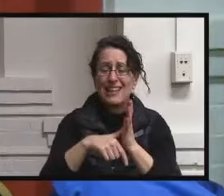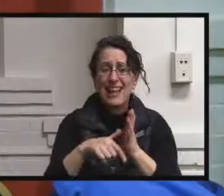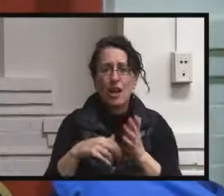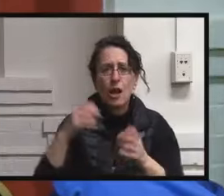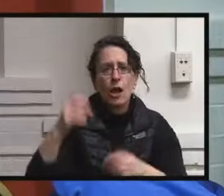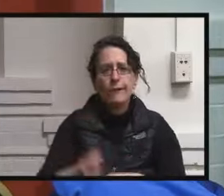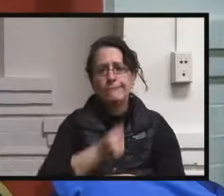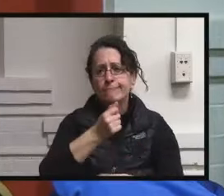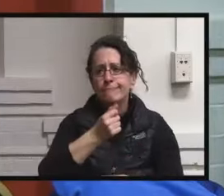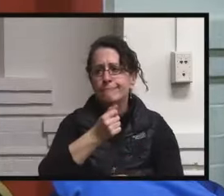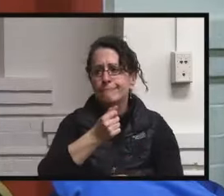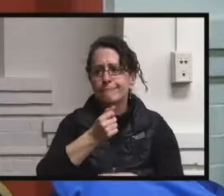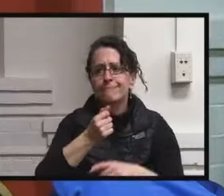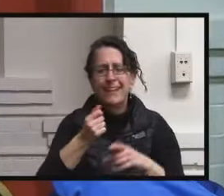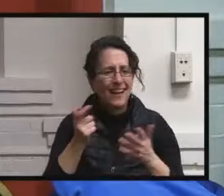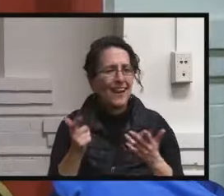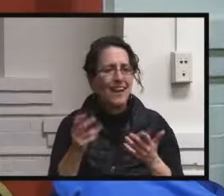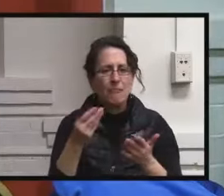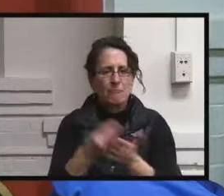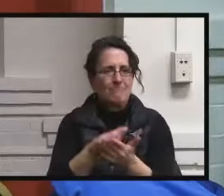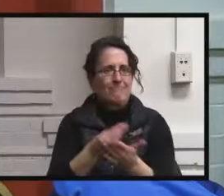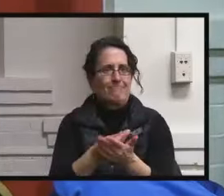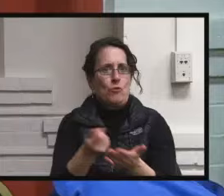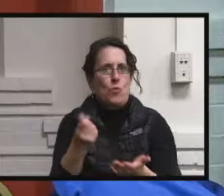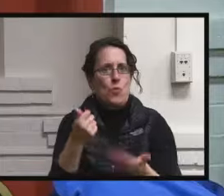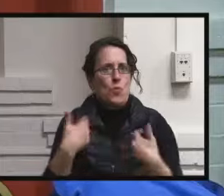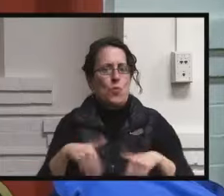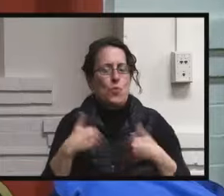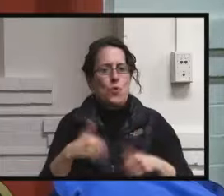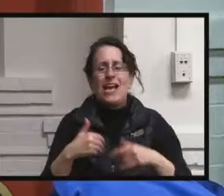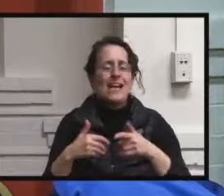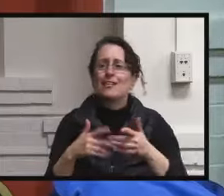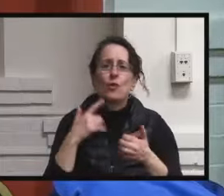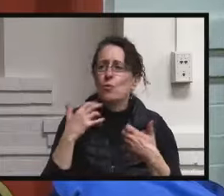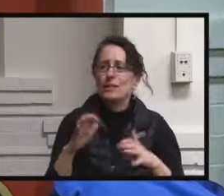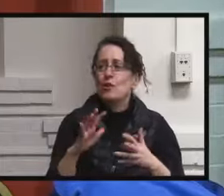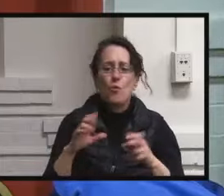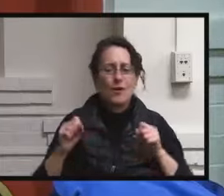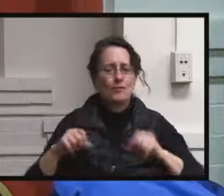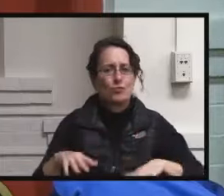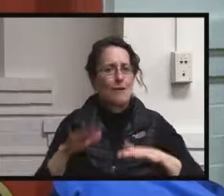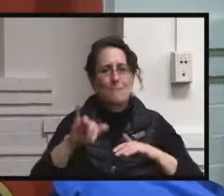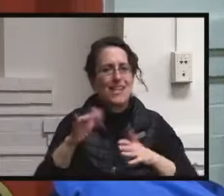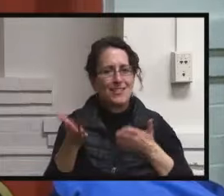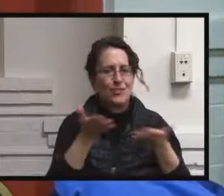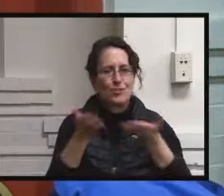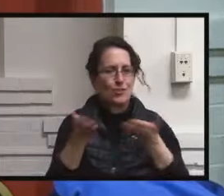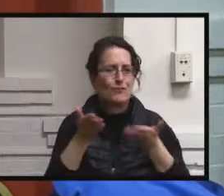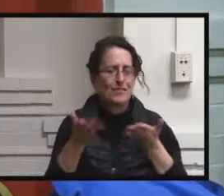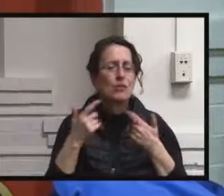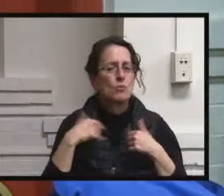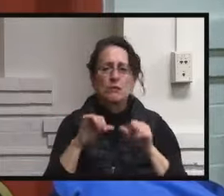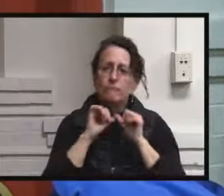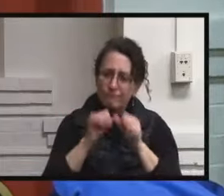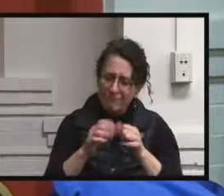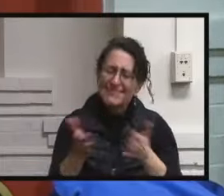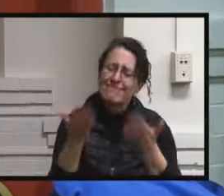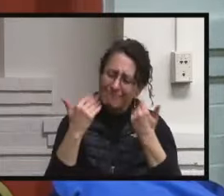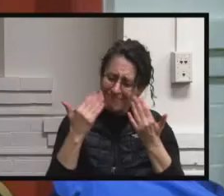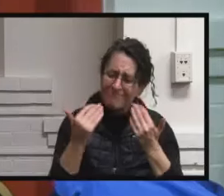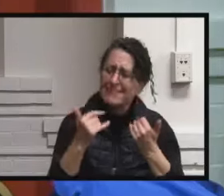have to go back and say, okay, now you can do 3 through 7s again. So we're not, that's part of the reason why we're continuing to take